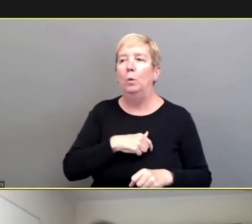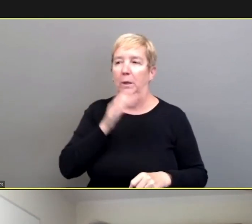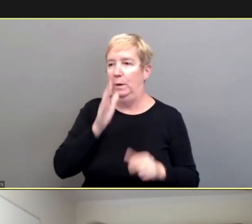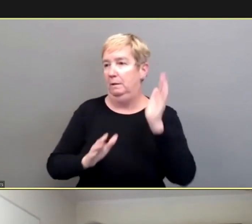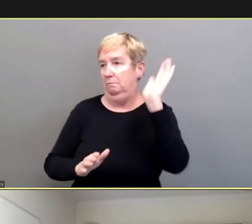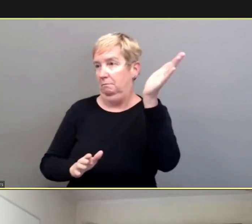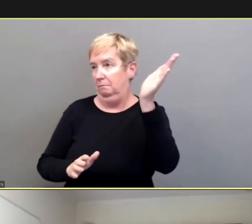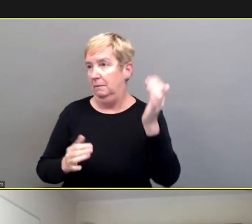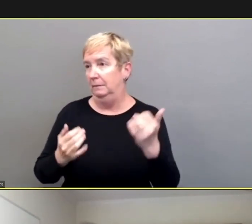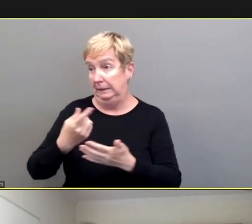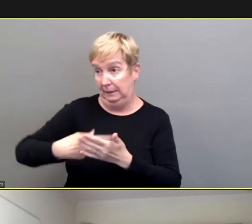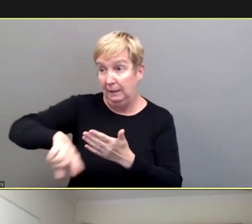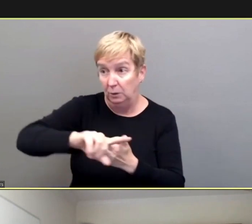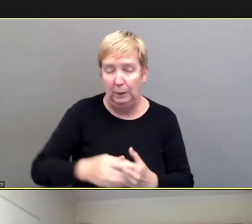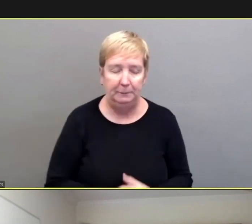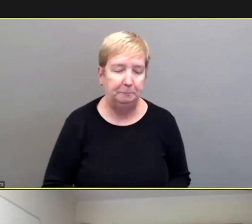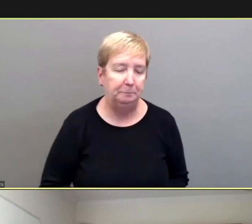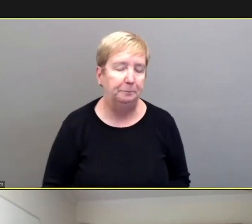did